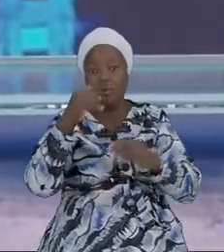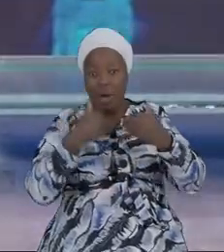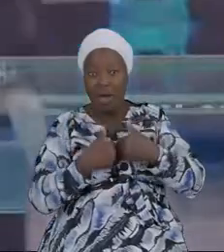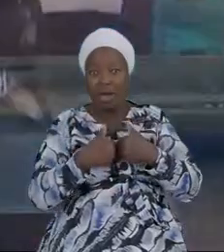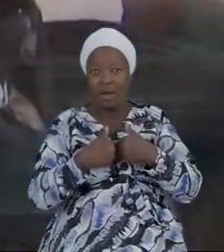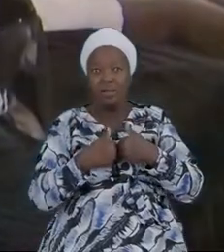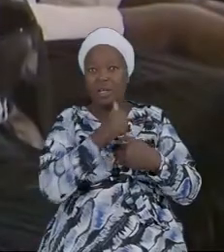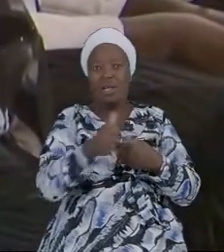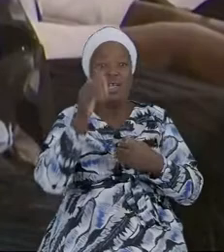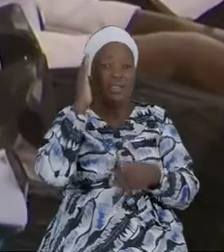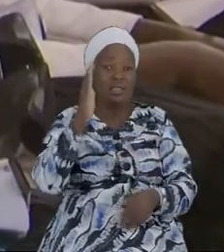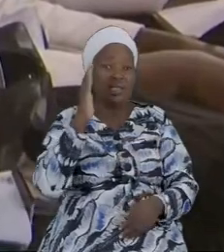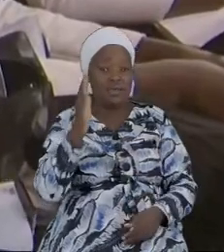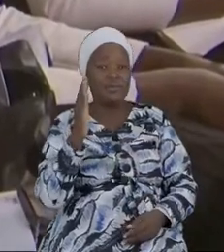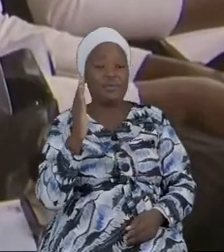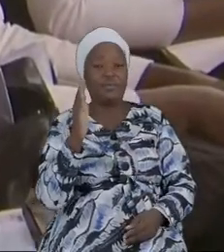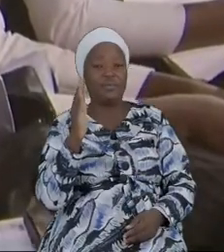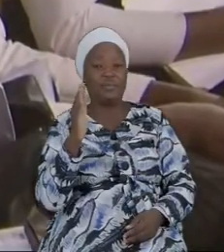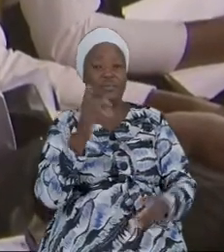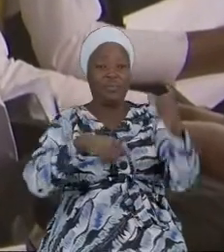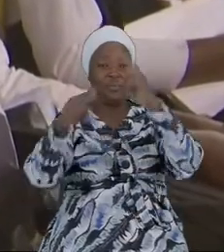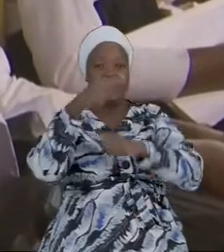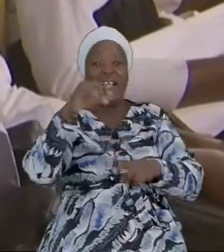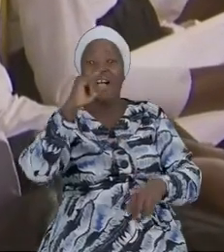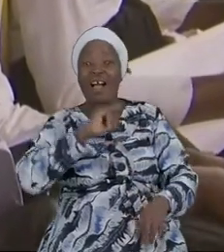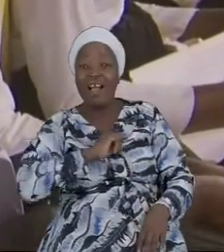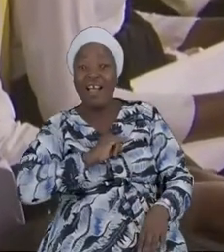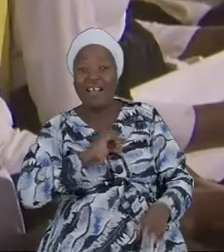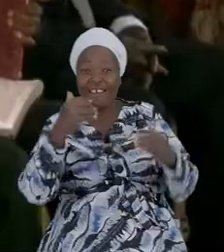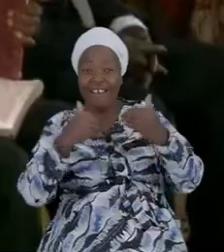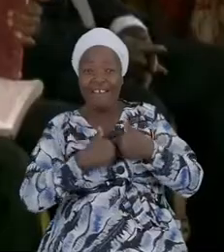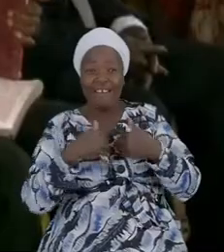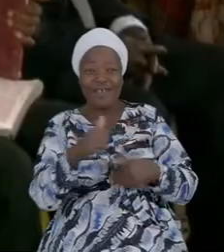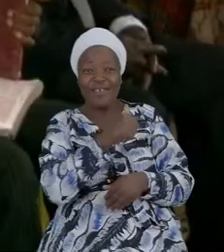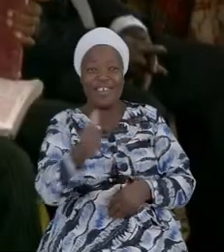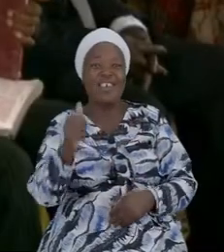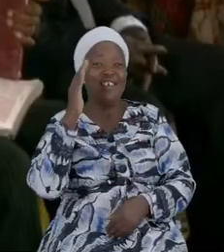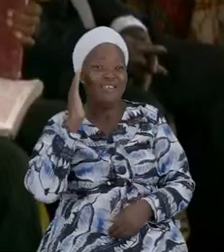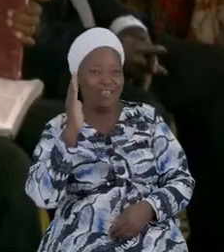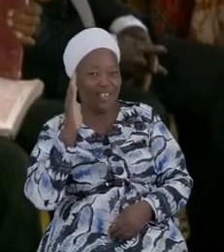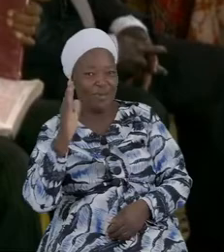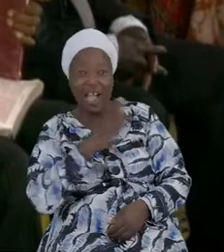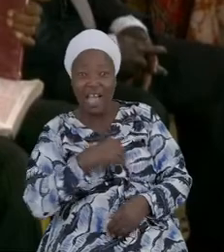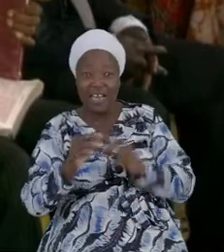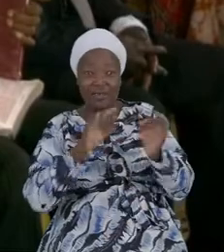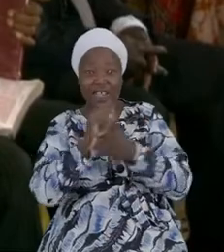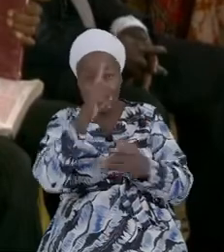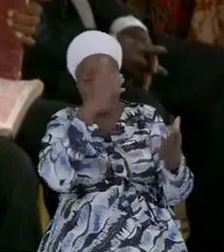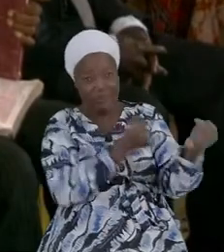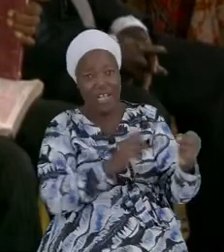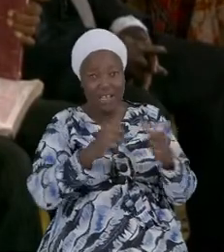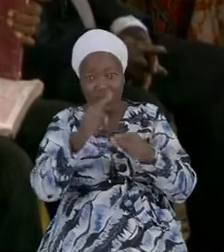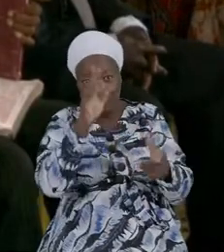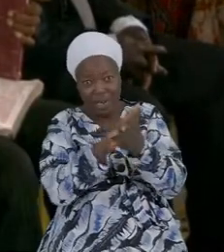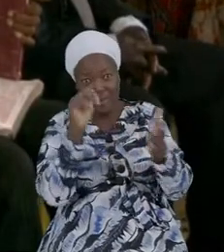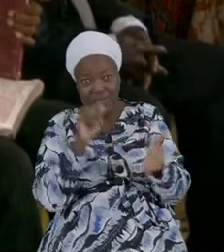have a testimony, I have a testimony. And if that is your faith and you believe